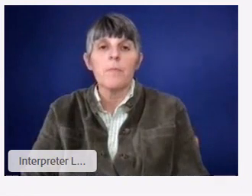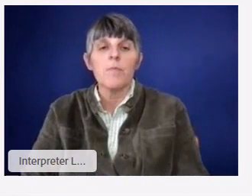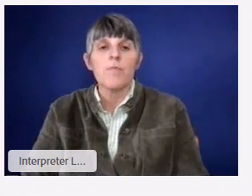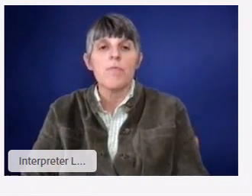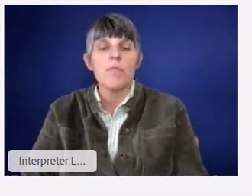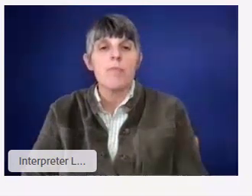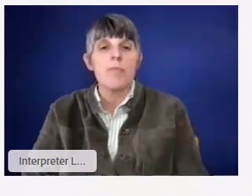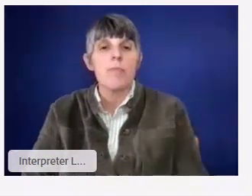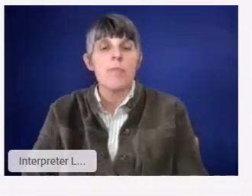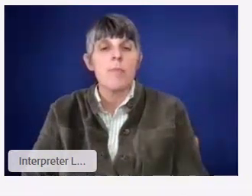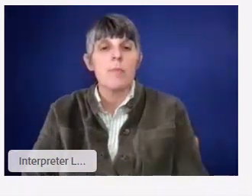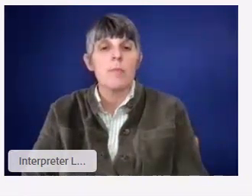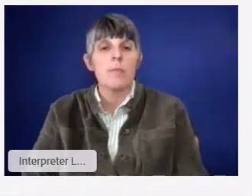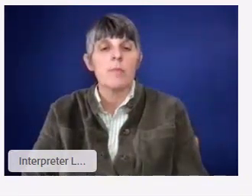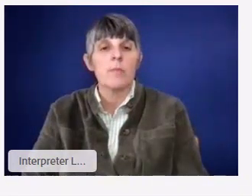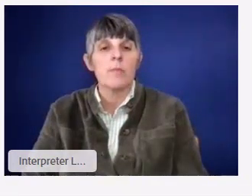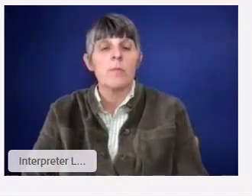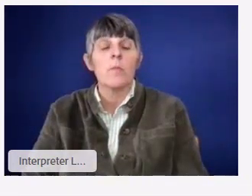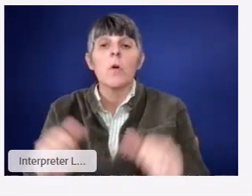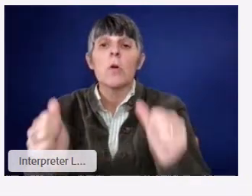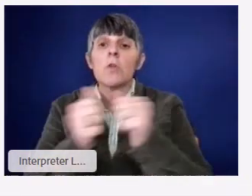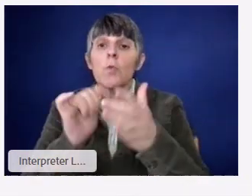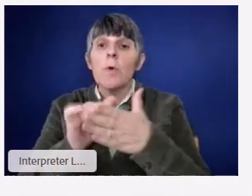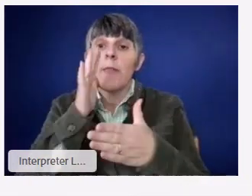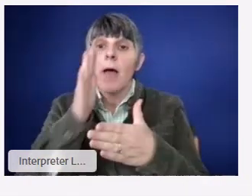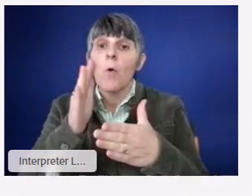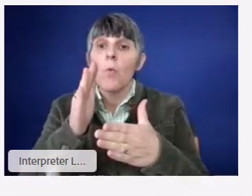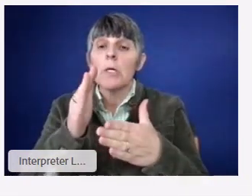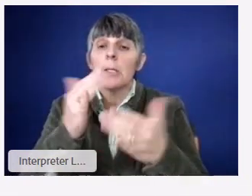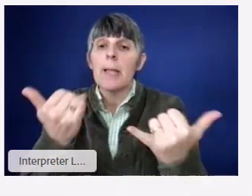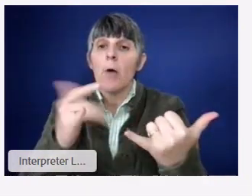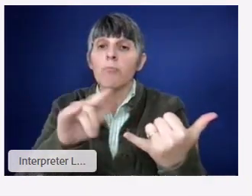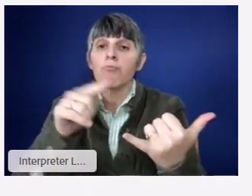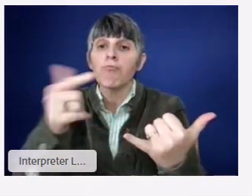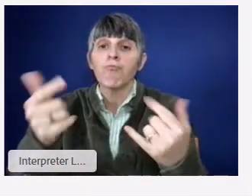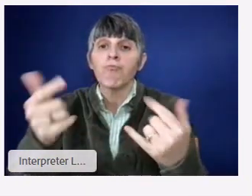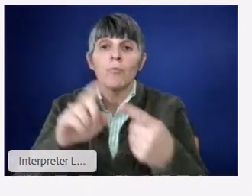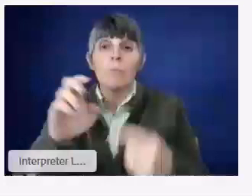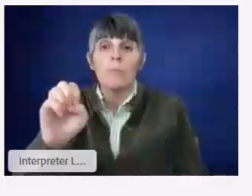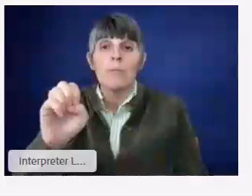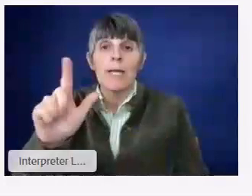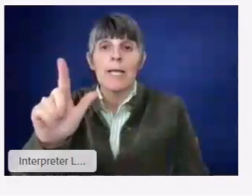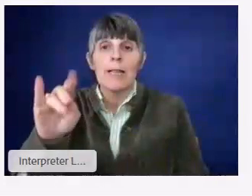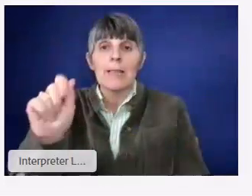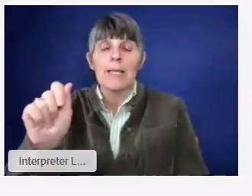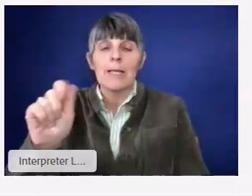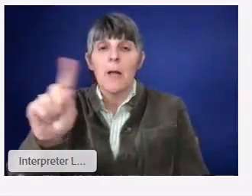So with that, I will turn things over to Elina Zlotchenko to get us started. Elina?